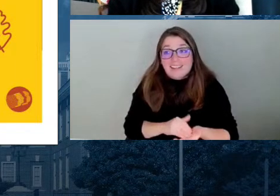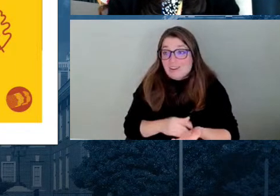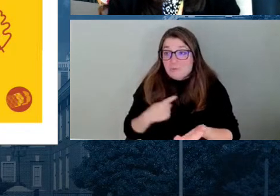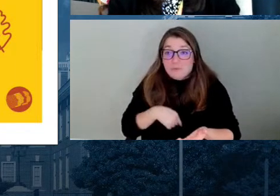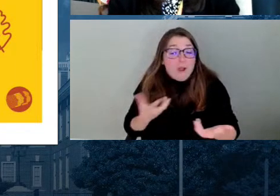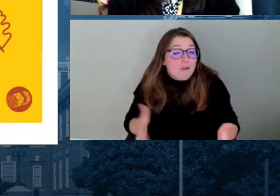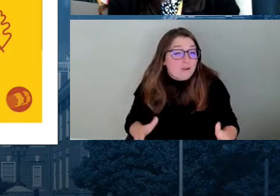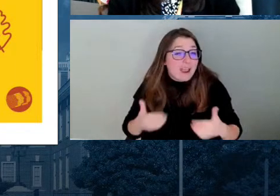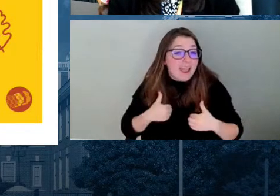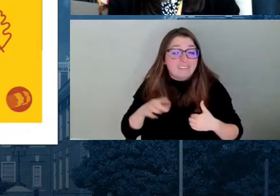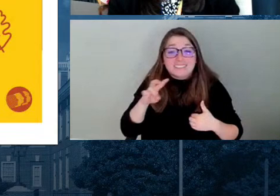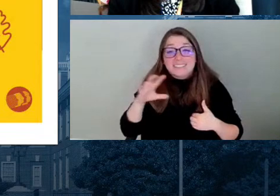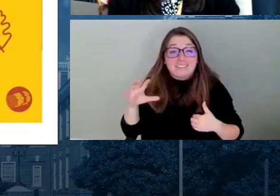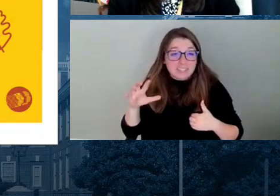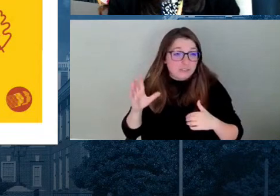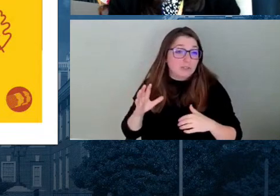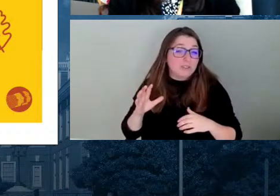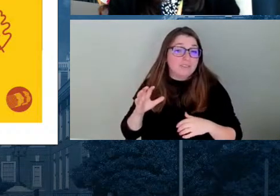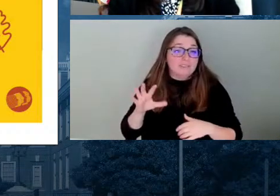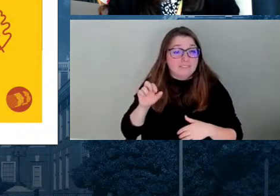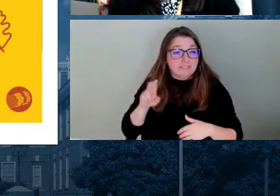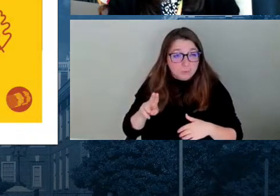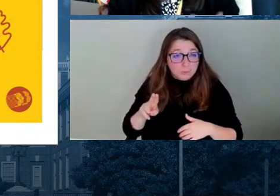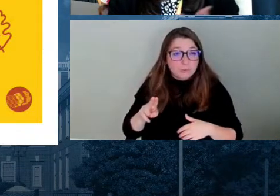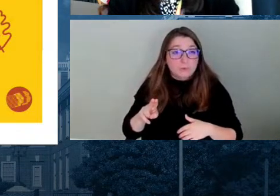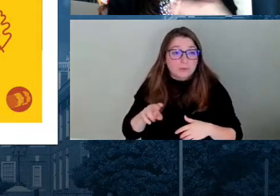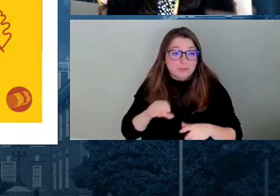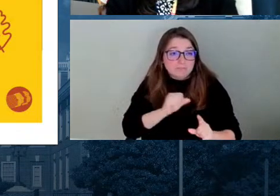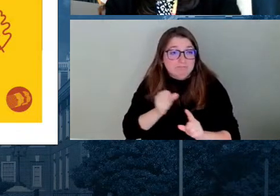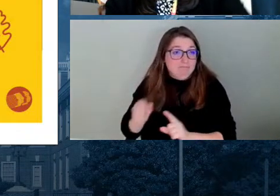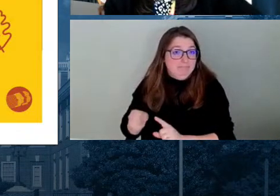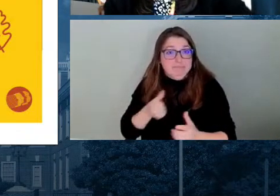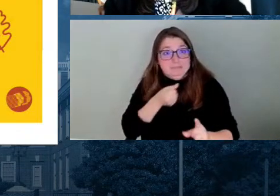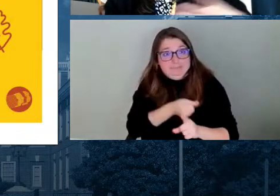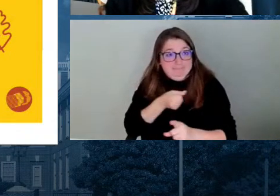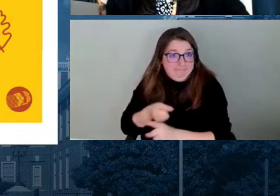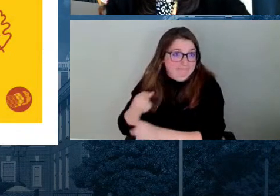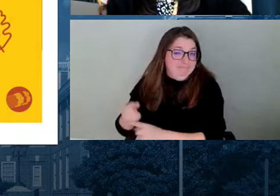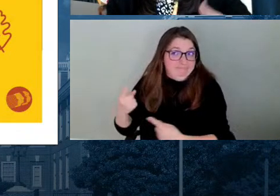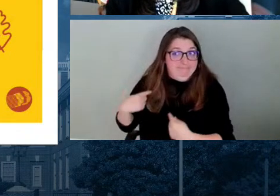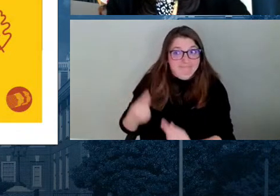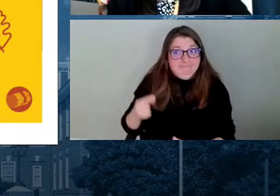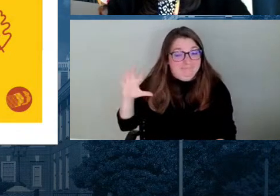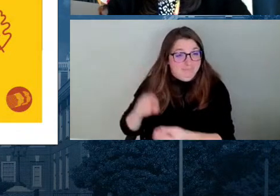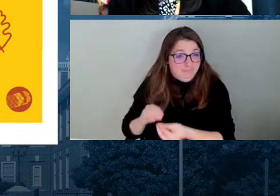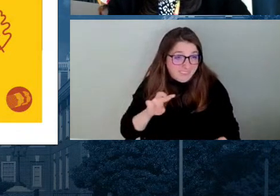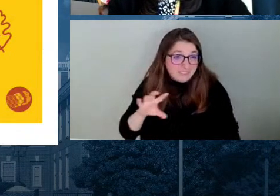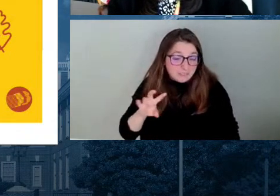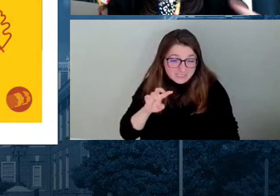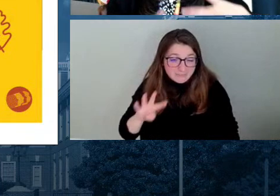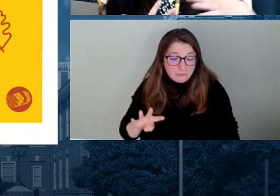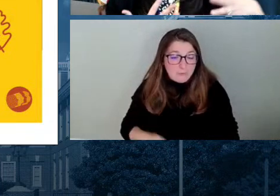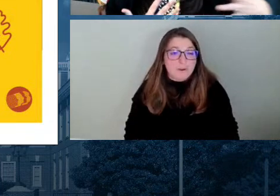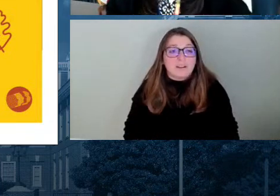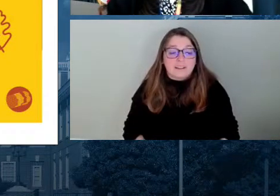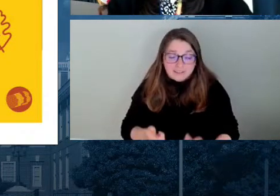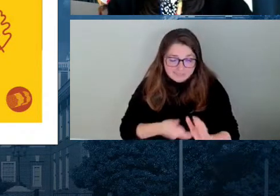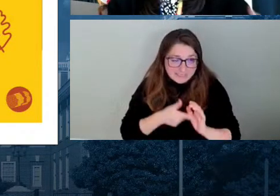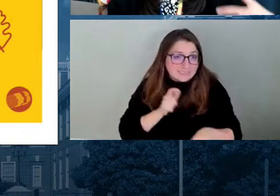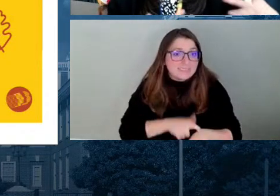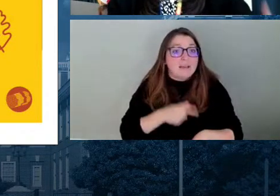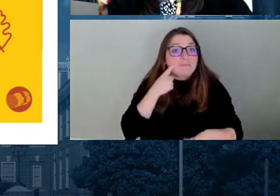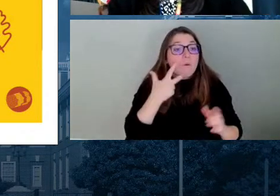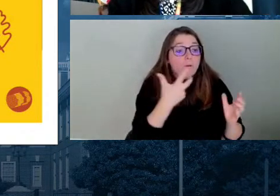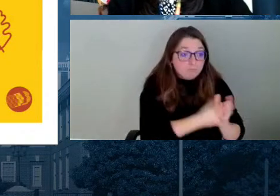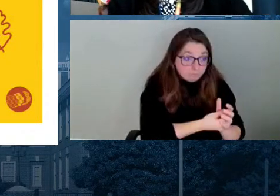also takes about 2 weeks from when you get your vaccine until you achieve that level of immunity. So please,